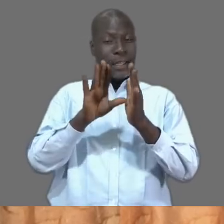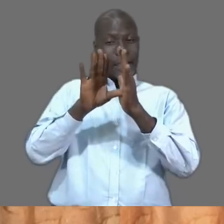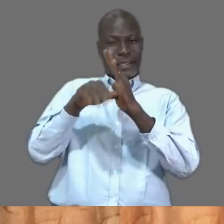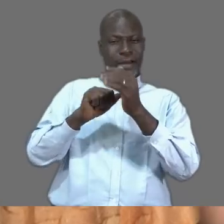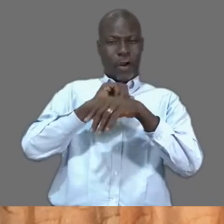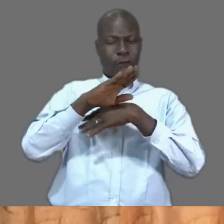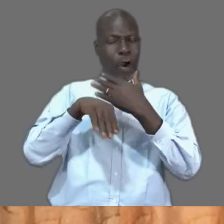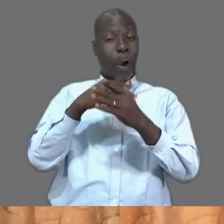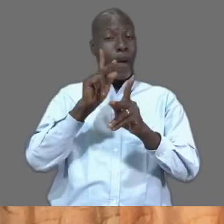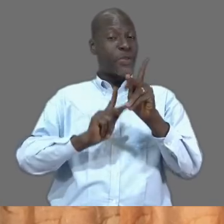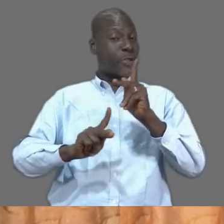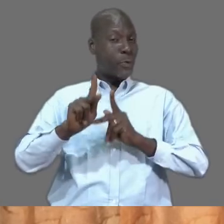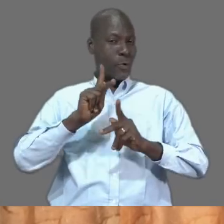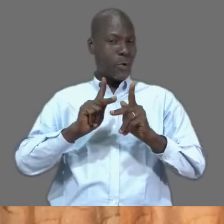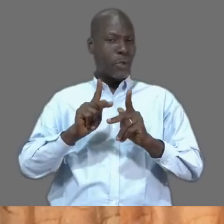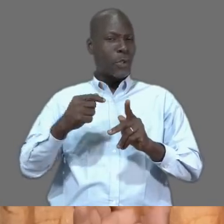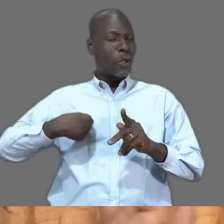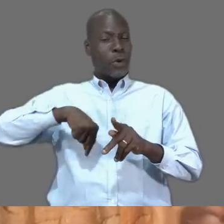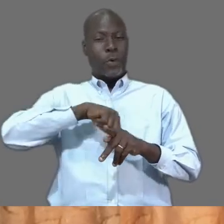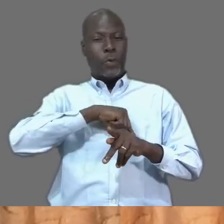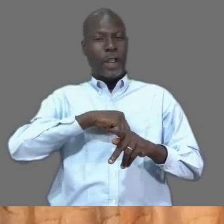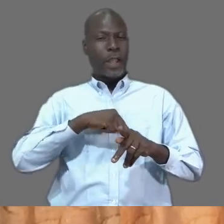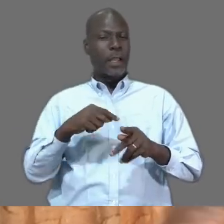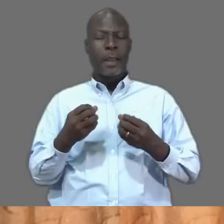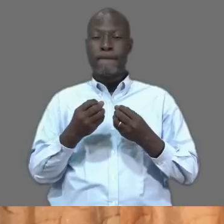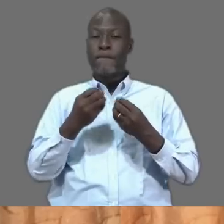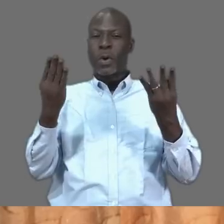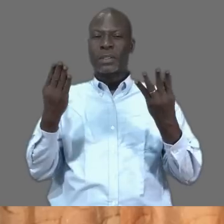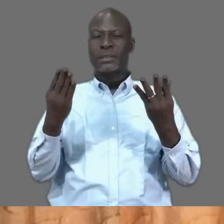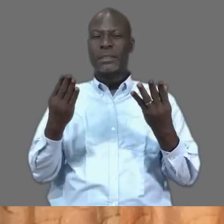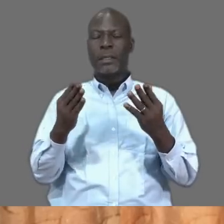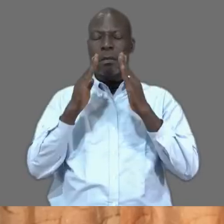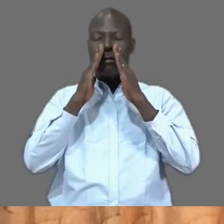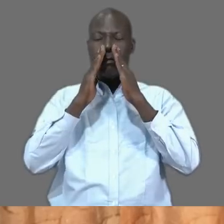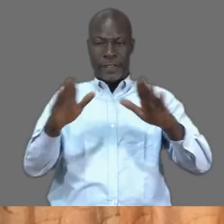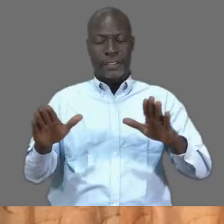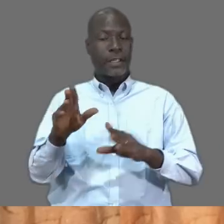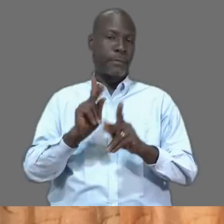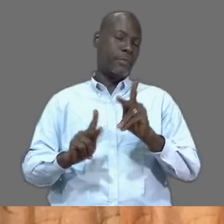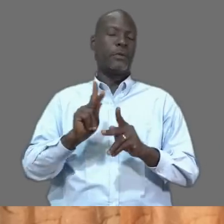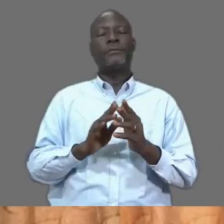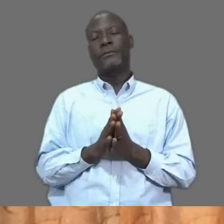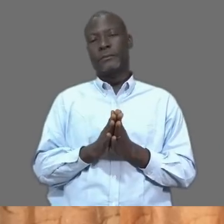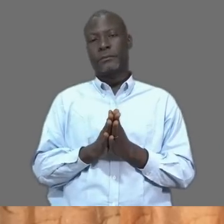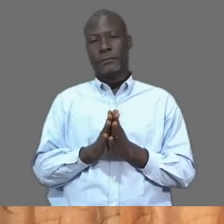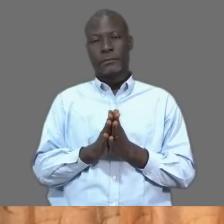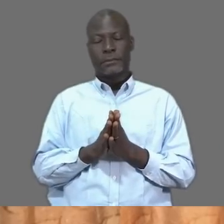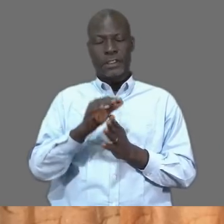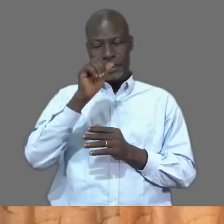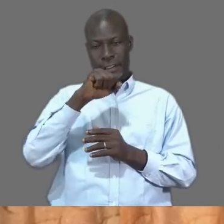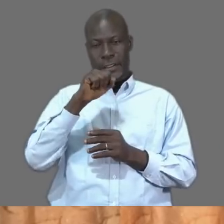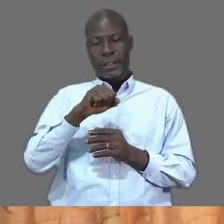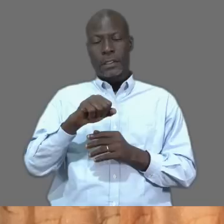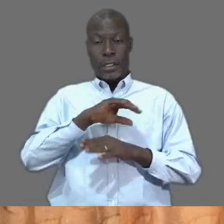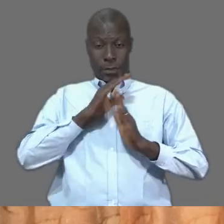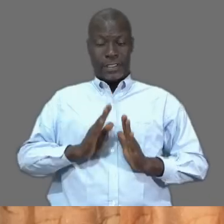of all peoples, we are the most pitiable. Or therefore, Christos som ewa